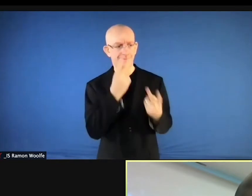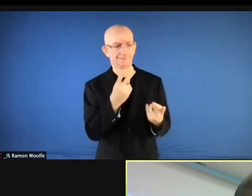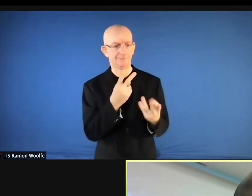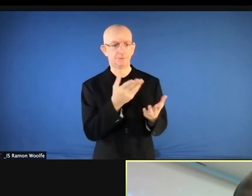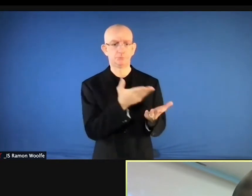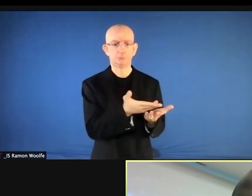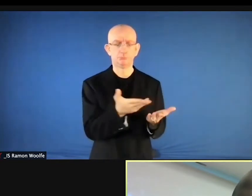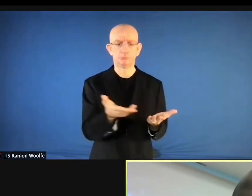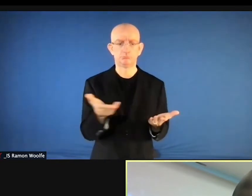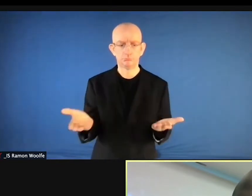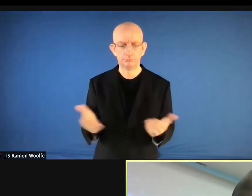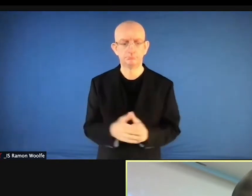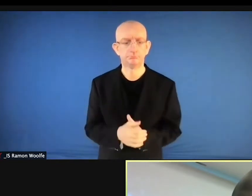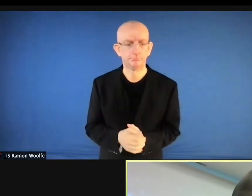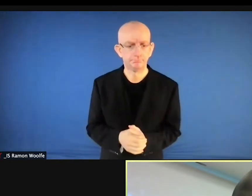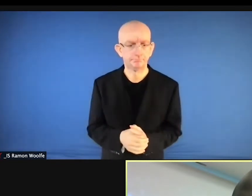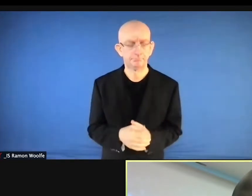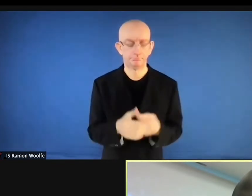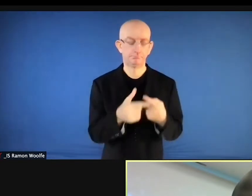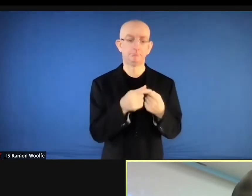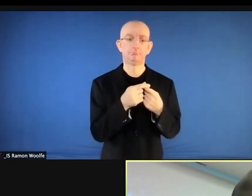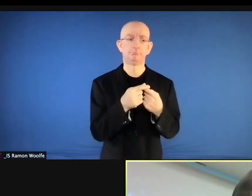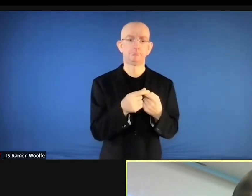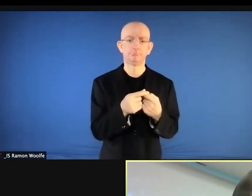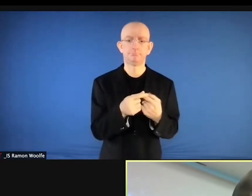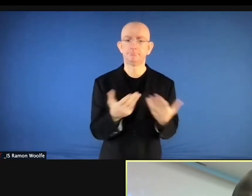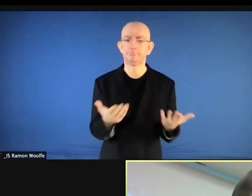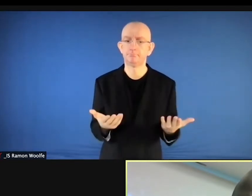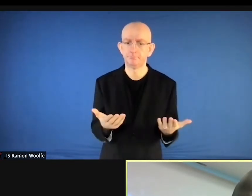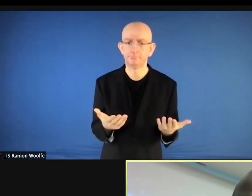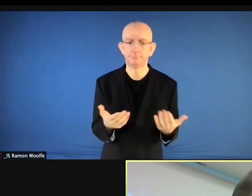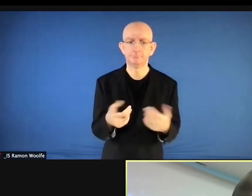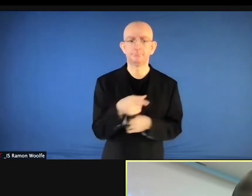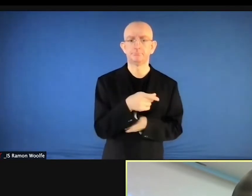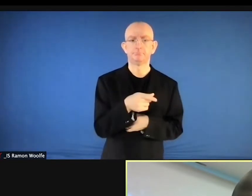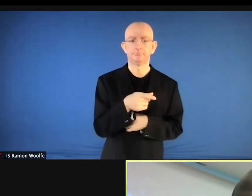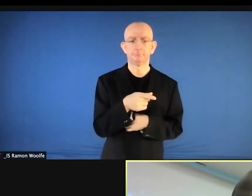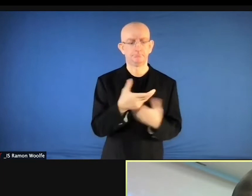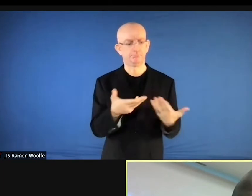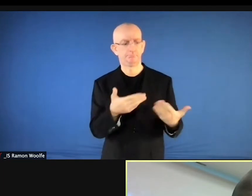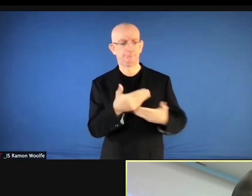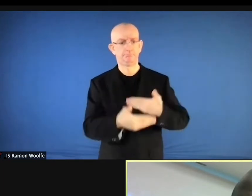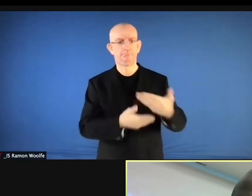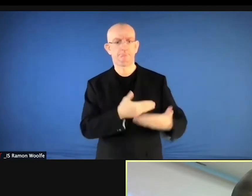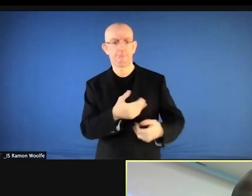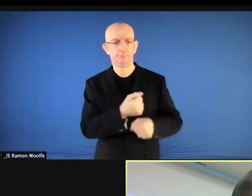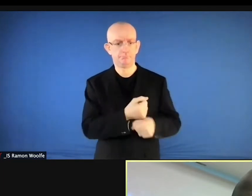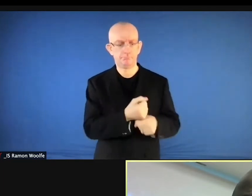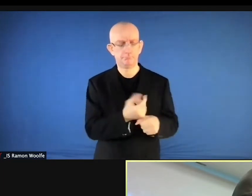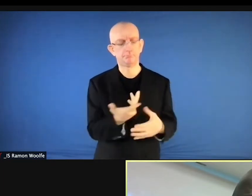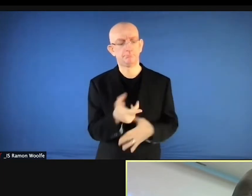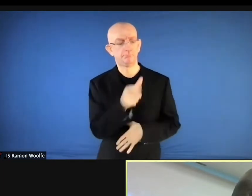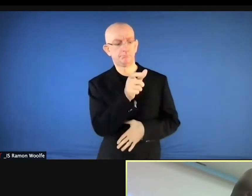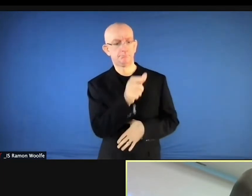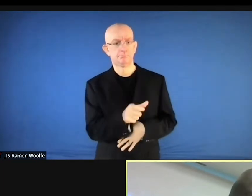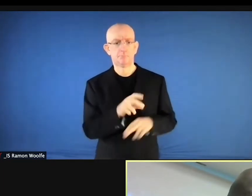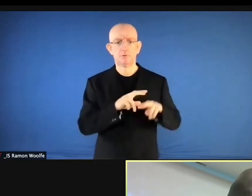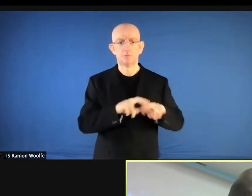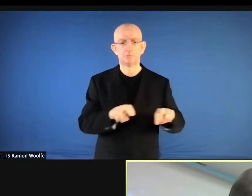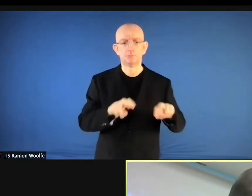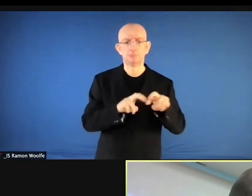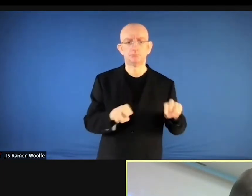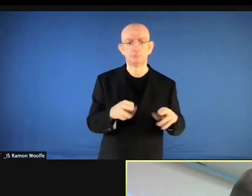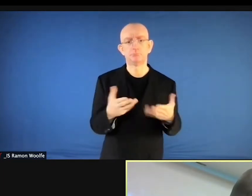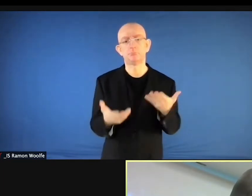sometimes a researcher might overlook overlook the emotional